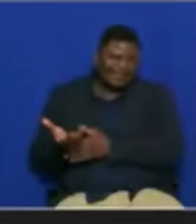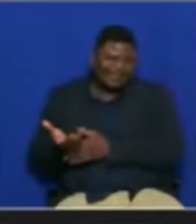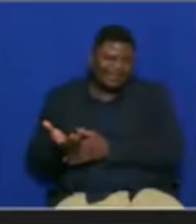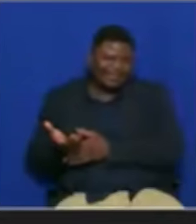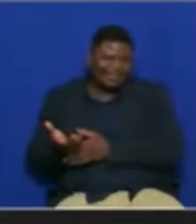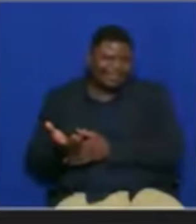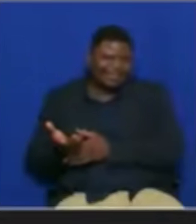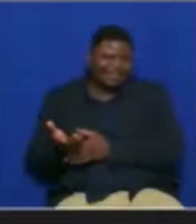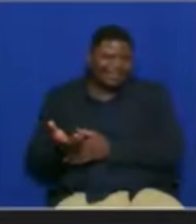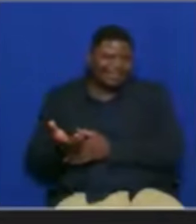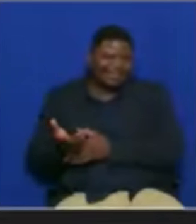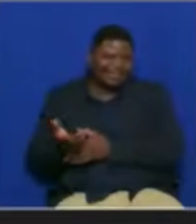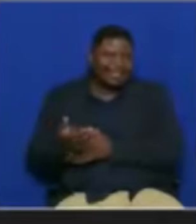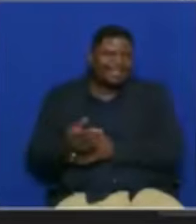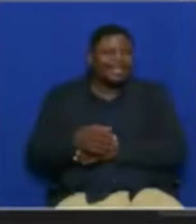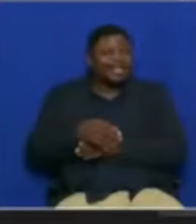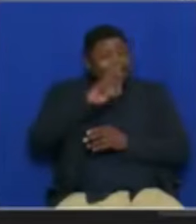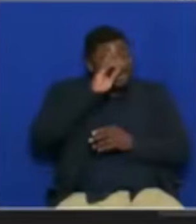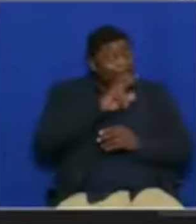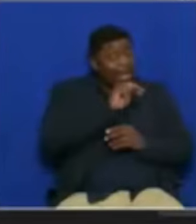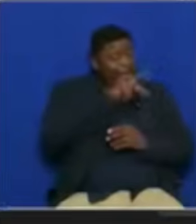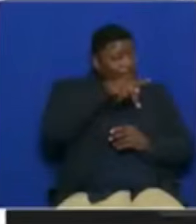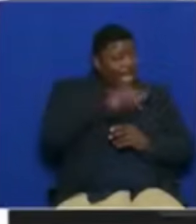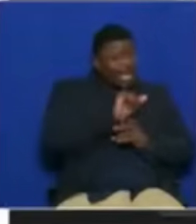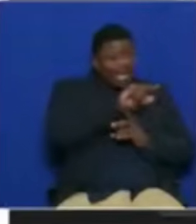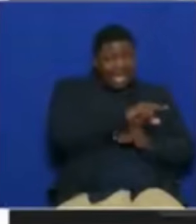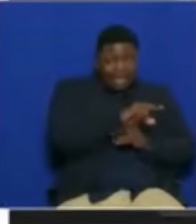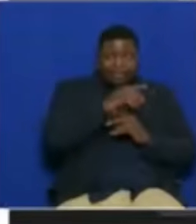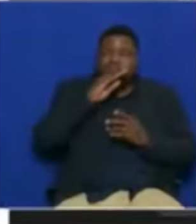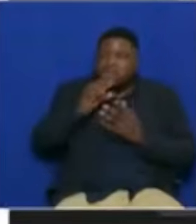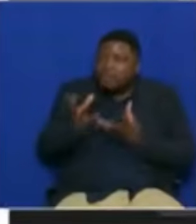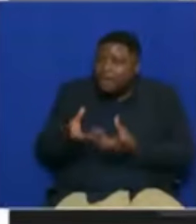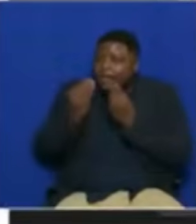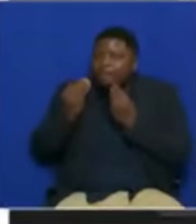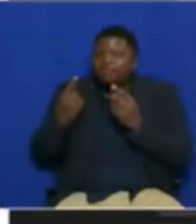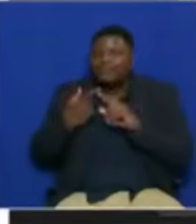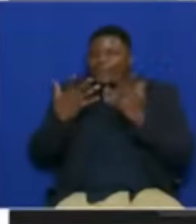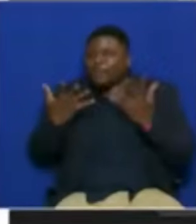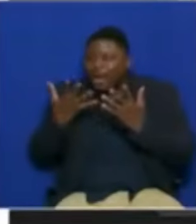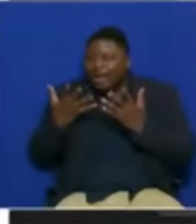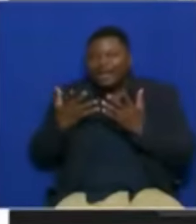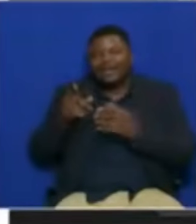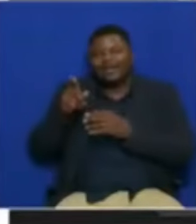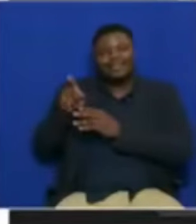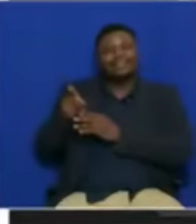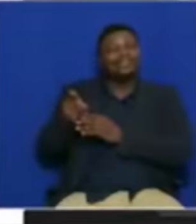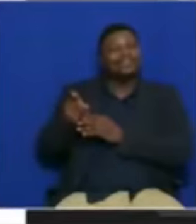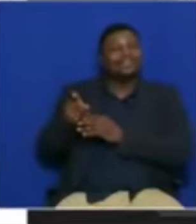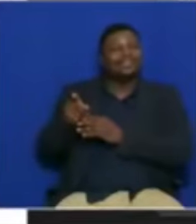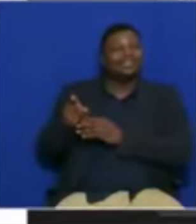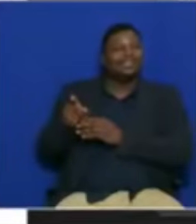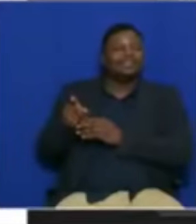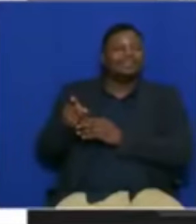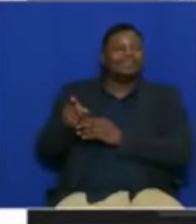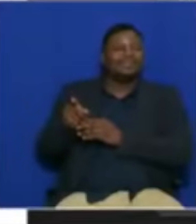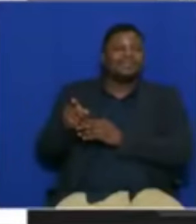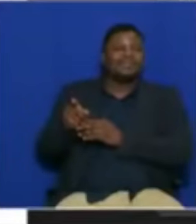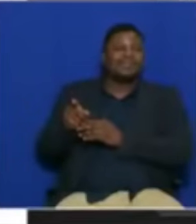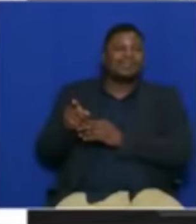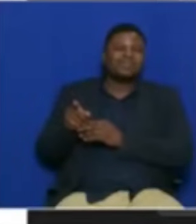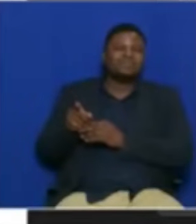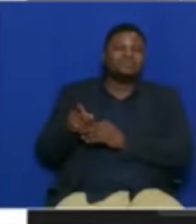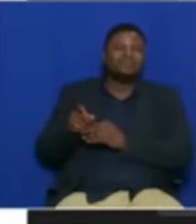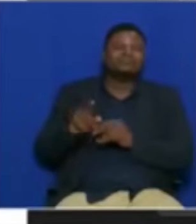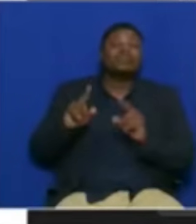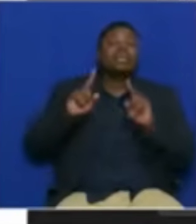That's correct, Commissioner. They would but come from you. I hear you. Yes. But the word is, I drew up the charge sheet. No, it so